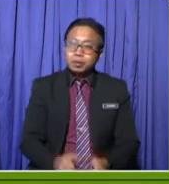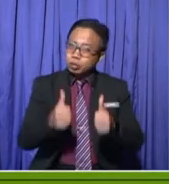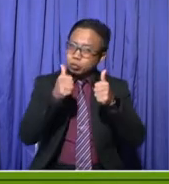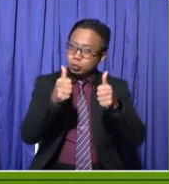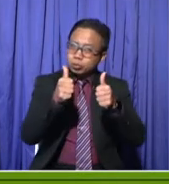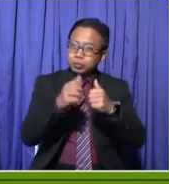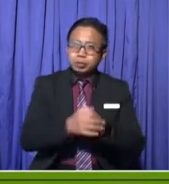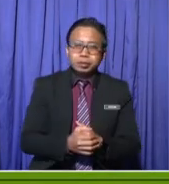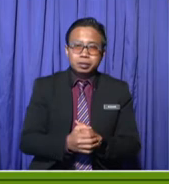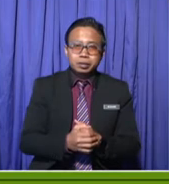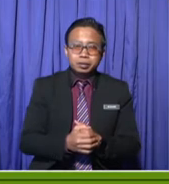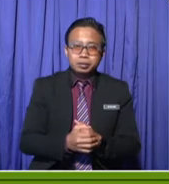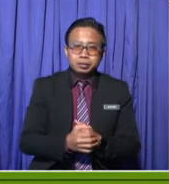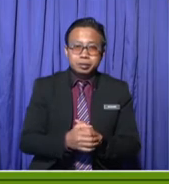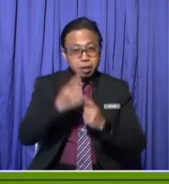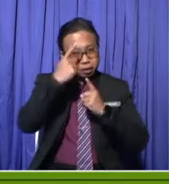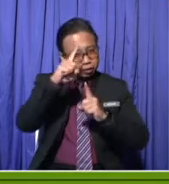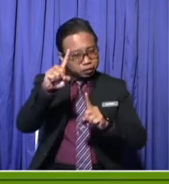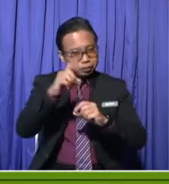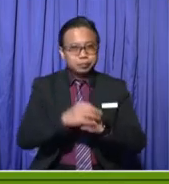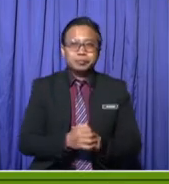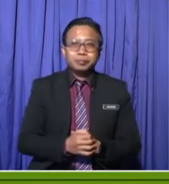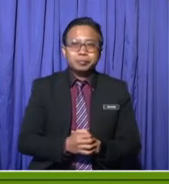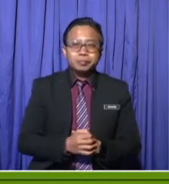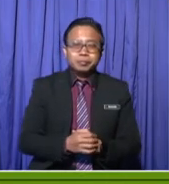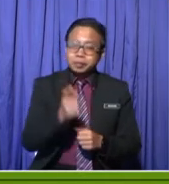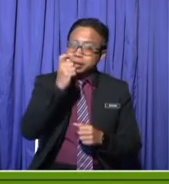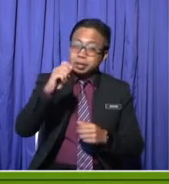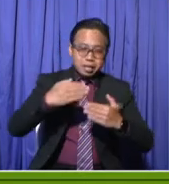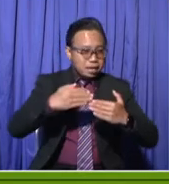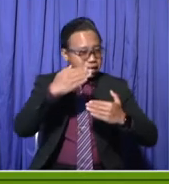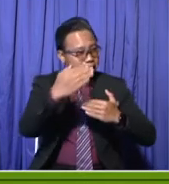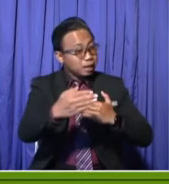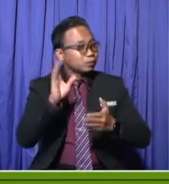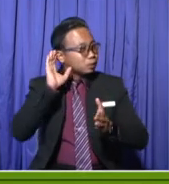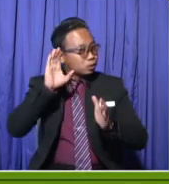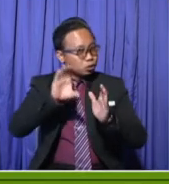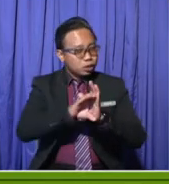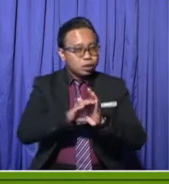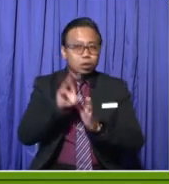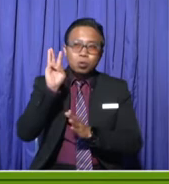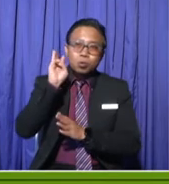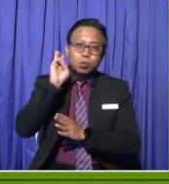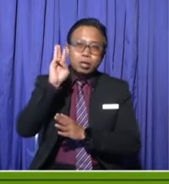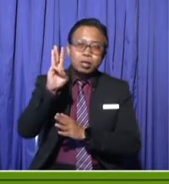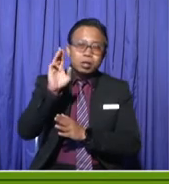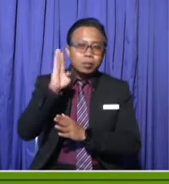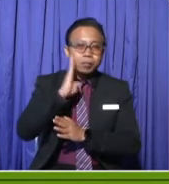Good. Excellent answer. The next picture will be a lorry.